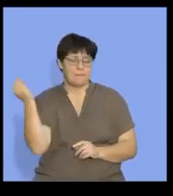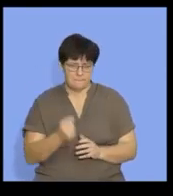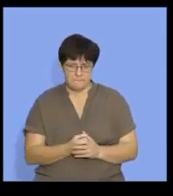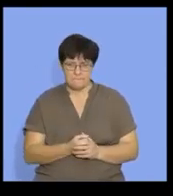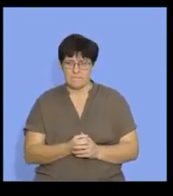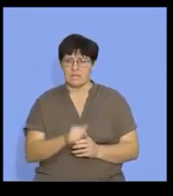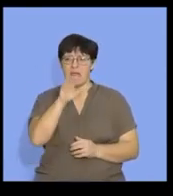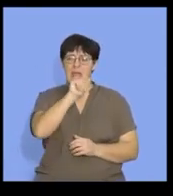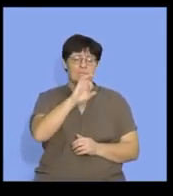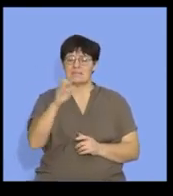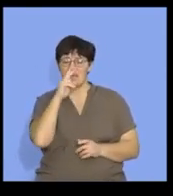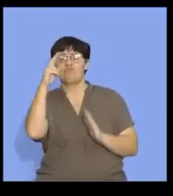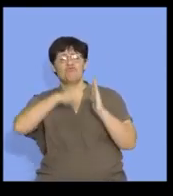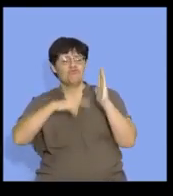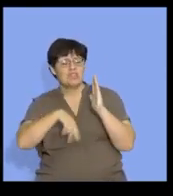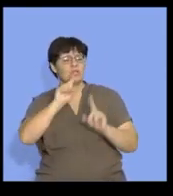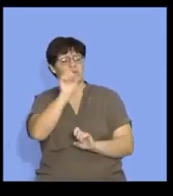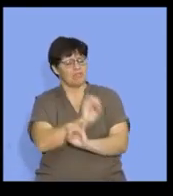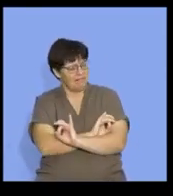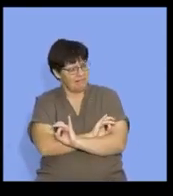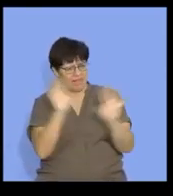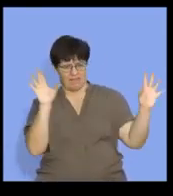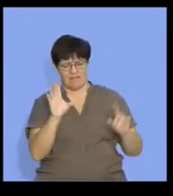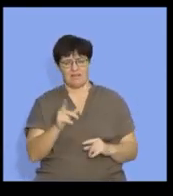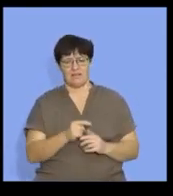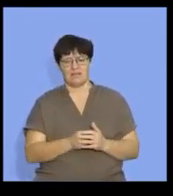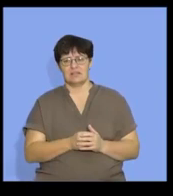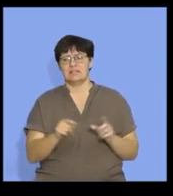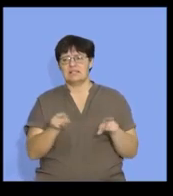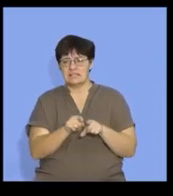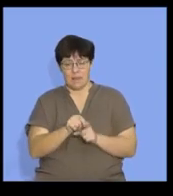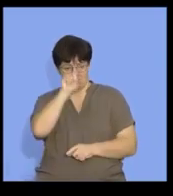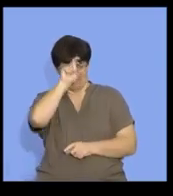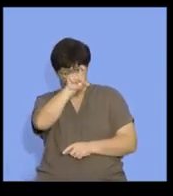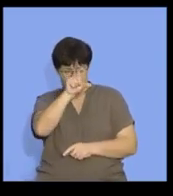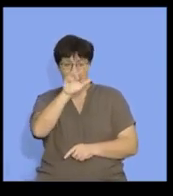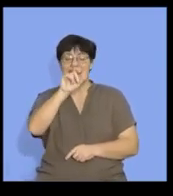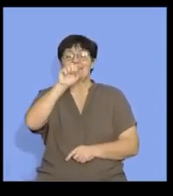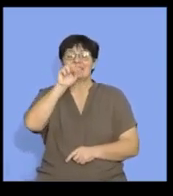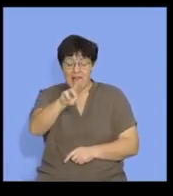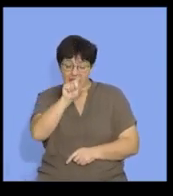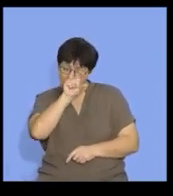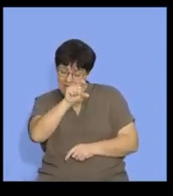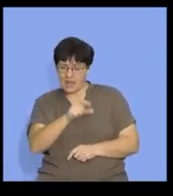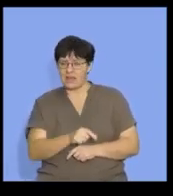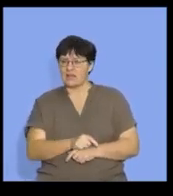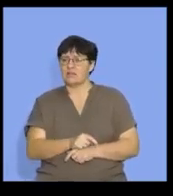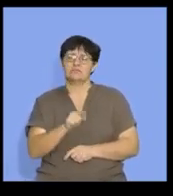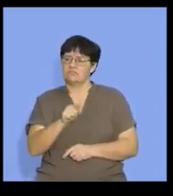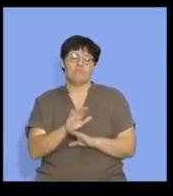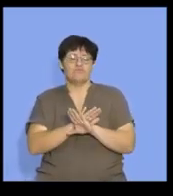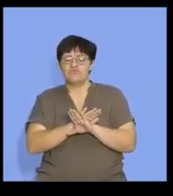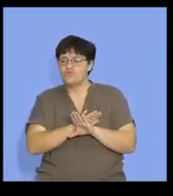name, give the letter. Please read your questions properly. It's even in capital letters to tell you, which